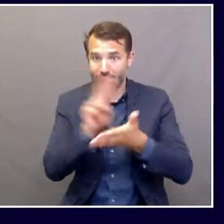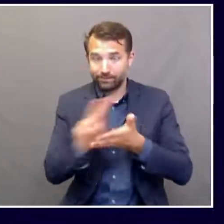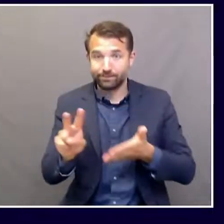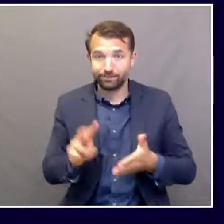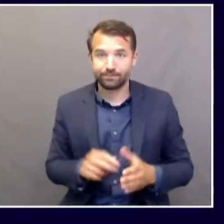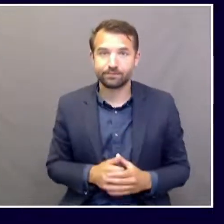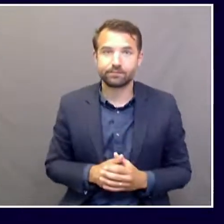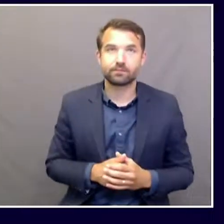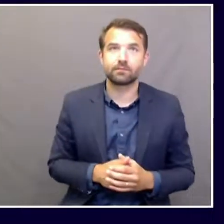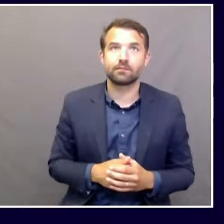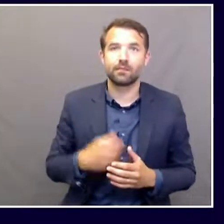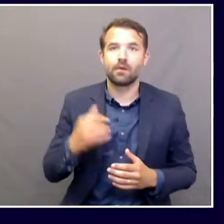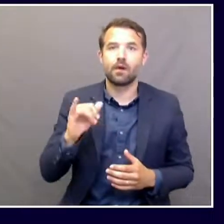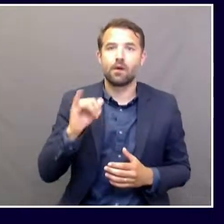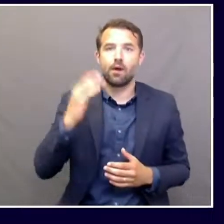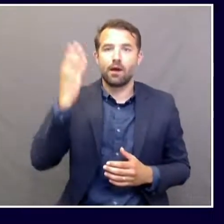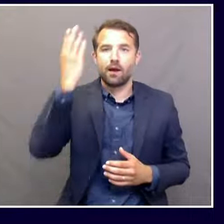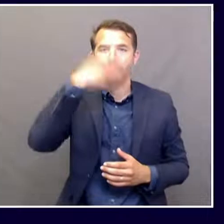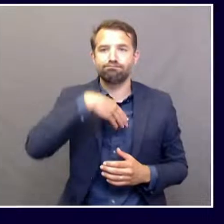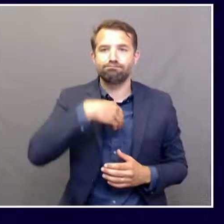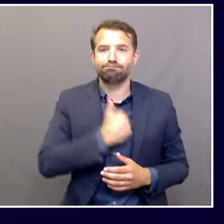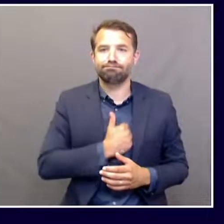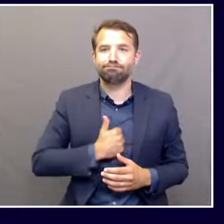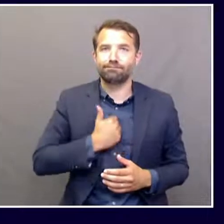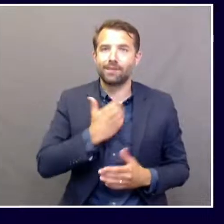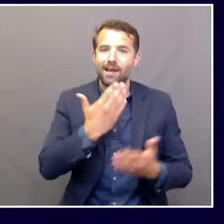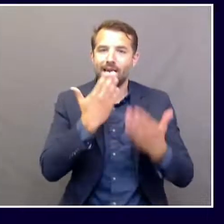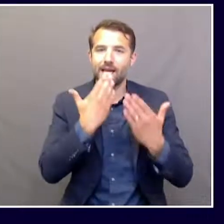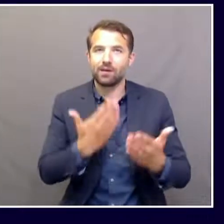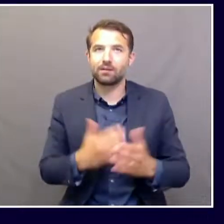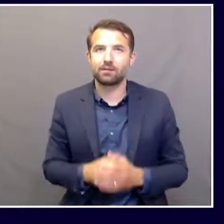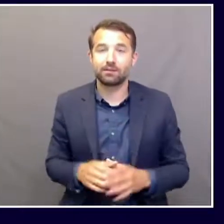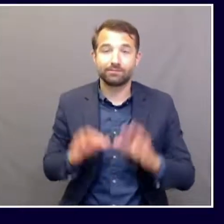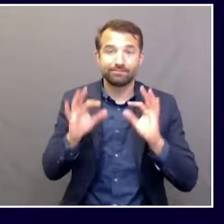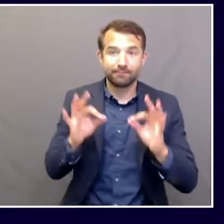Mhm. Yep. Thanks, Amy. Over to Patrick Whittle next.